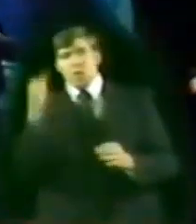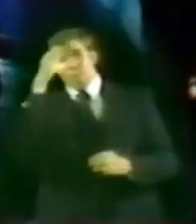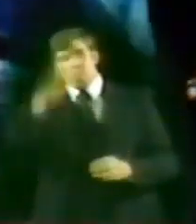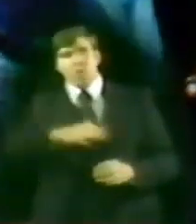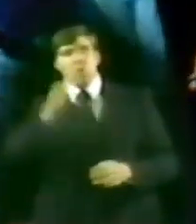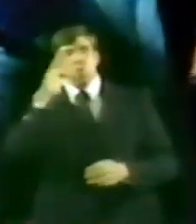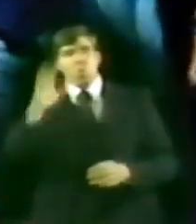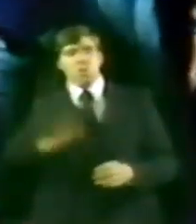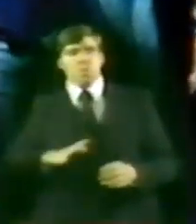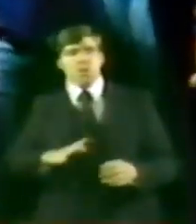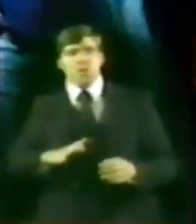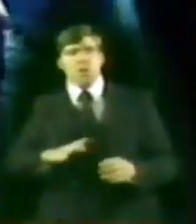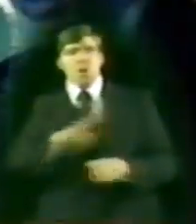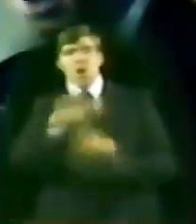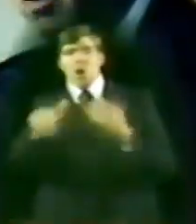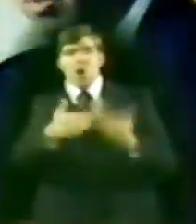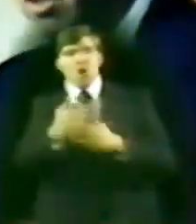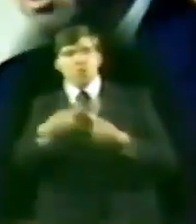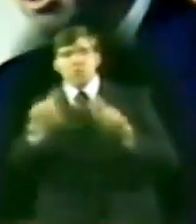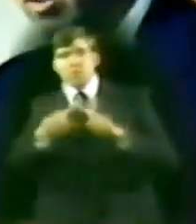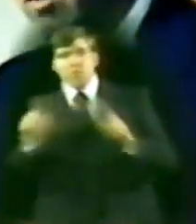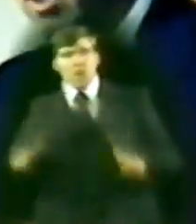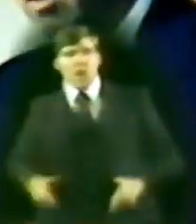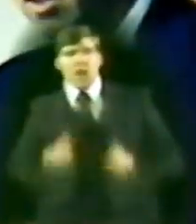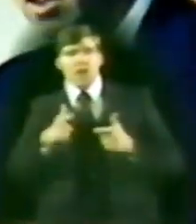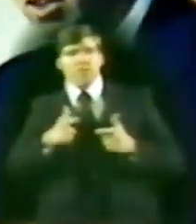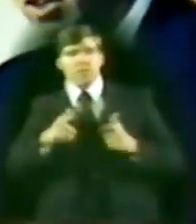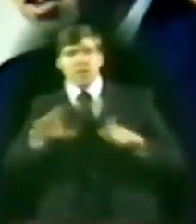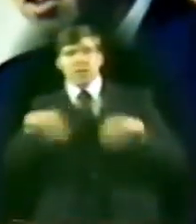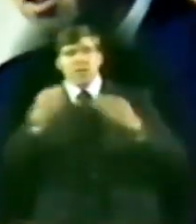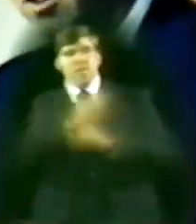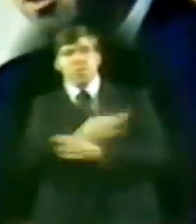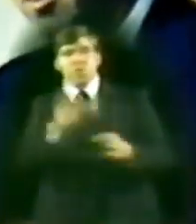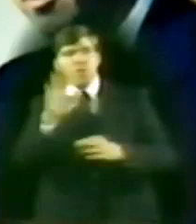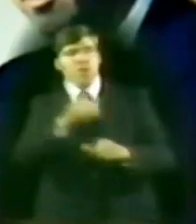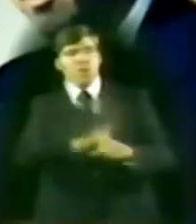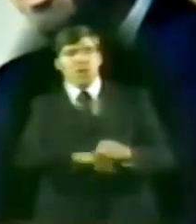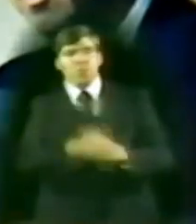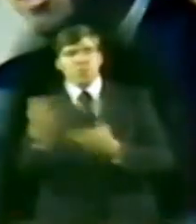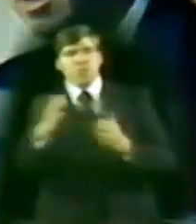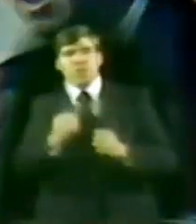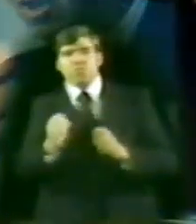walks of life give freely of their time, serving in many religious capacities.